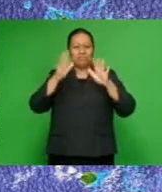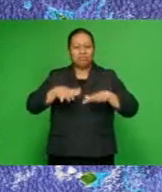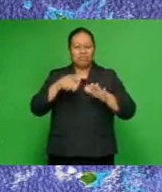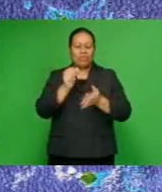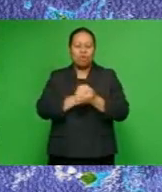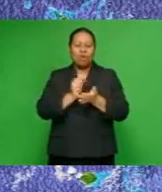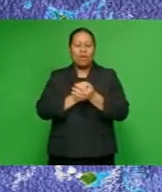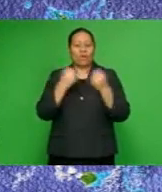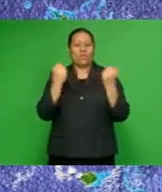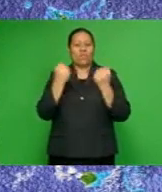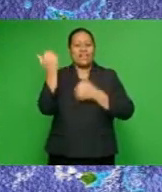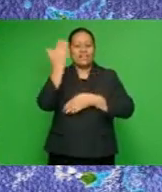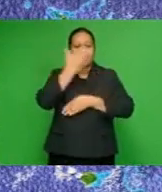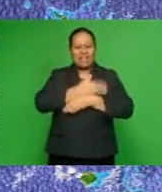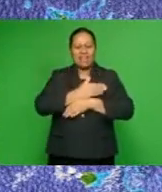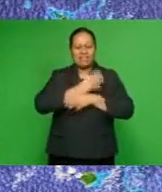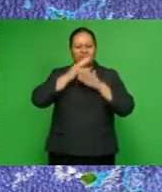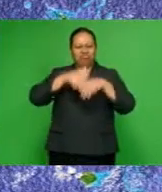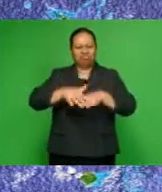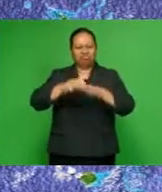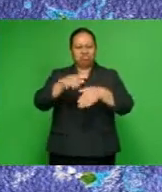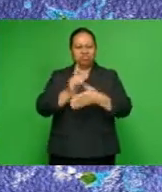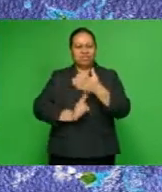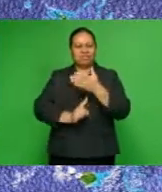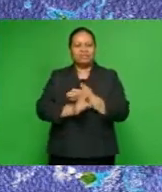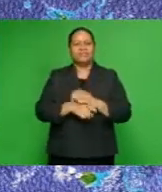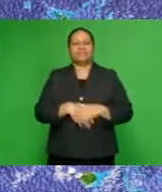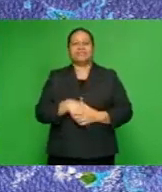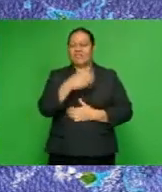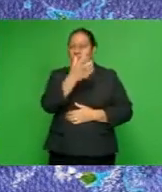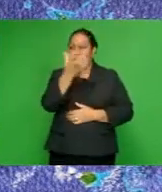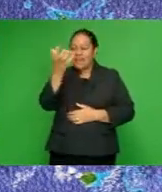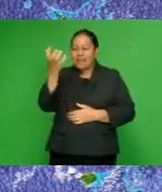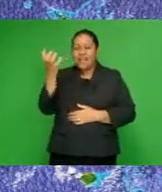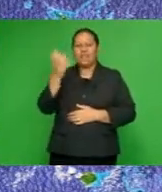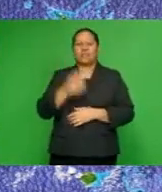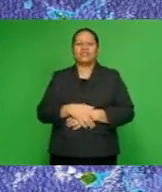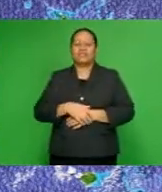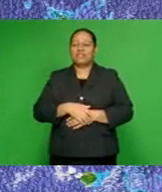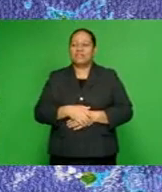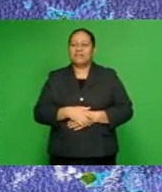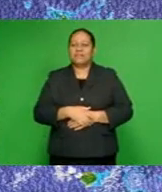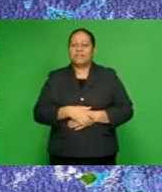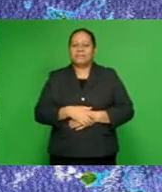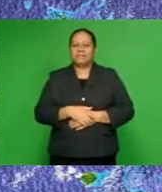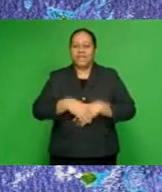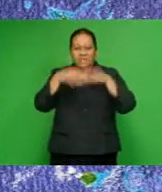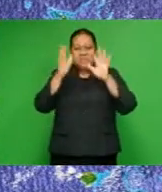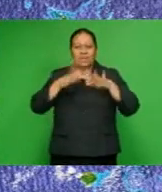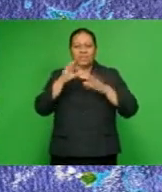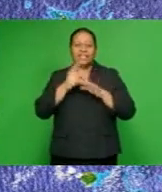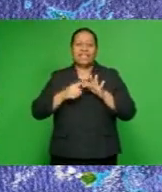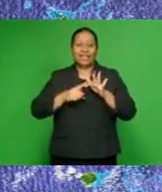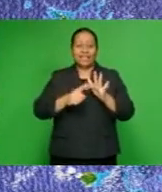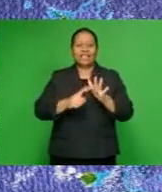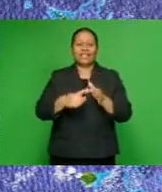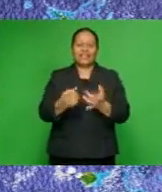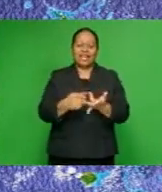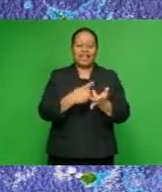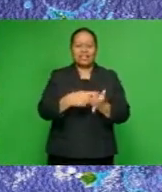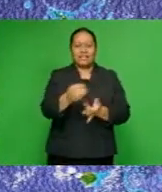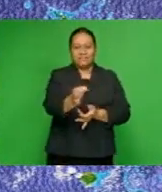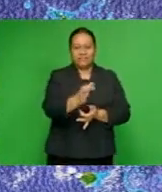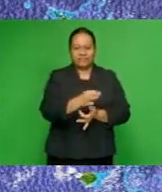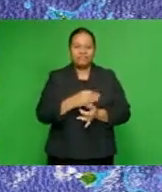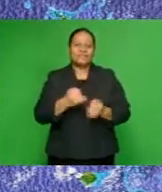night, moderate to rough seas. And our further outlook is cloudy periods with brief showers over the eastern parts and interior